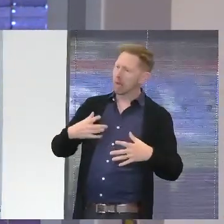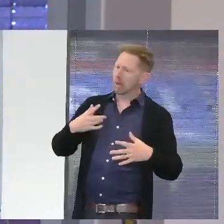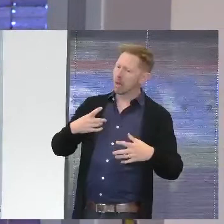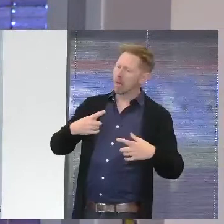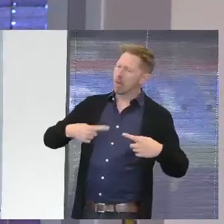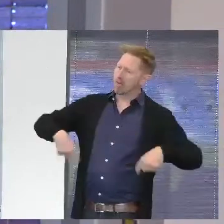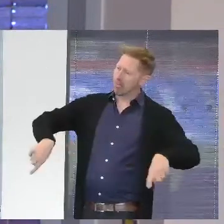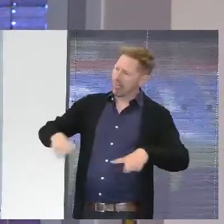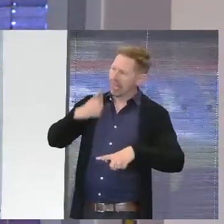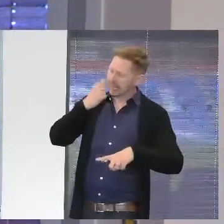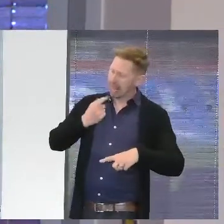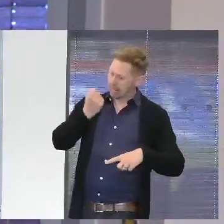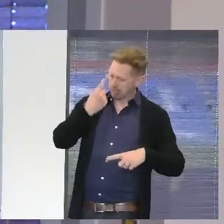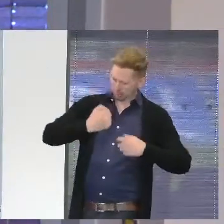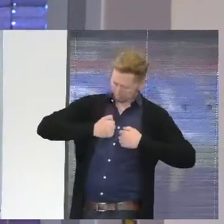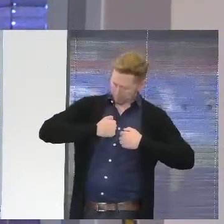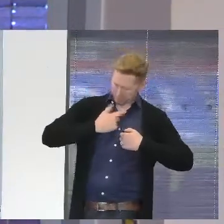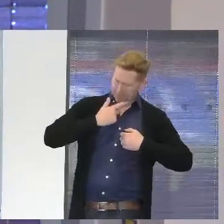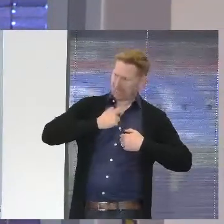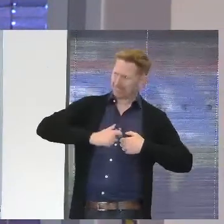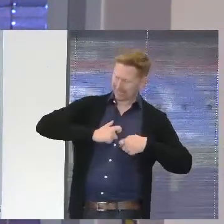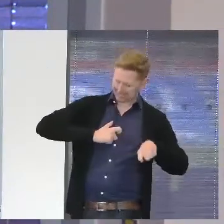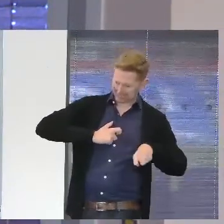of the barriers that affect the other groups involved.